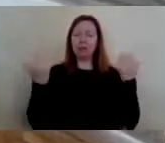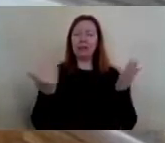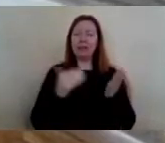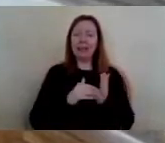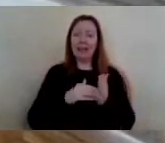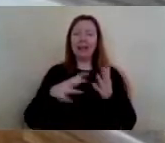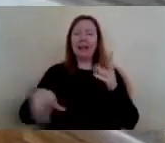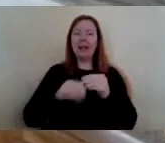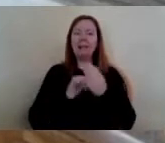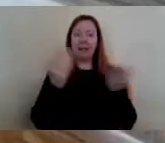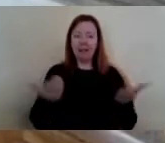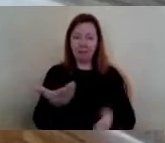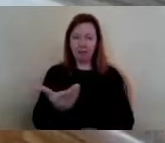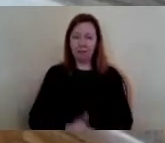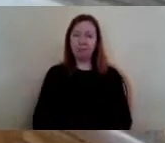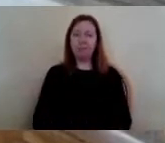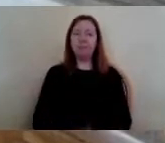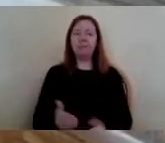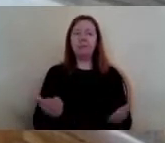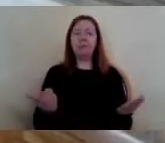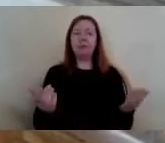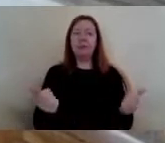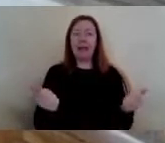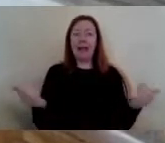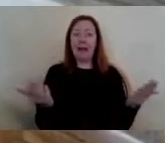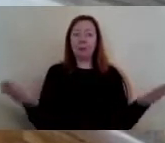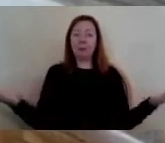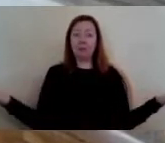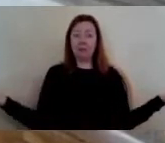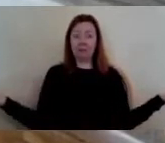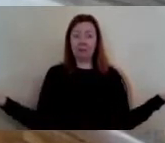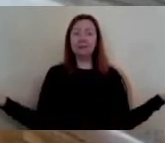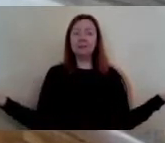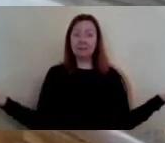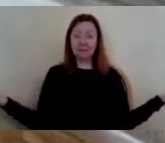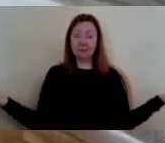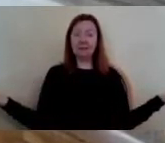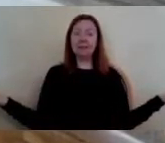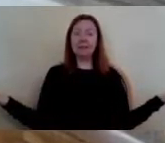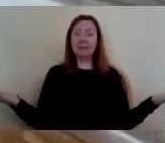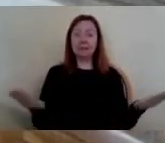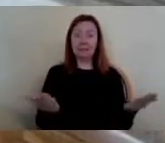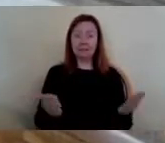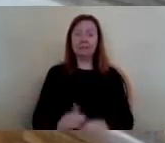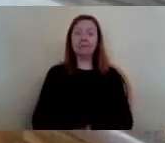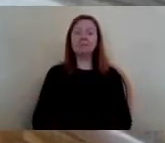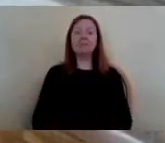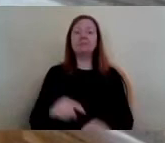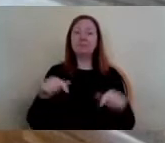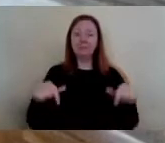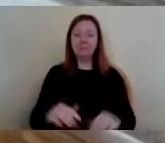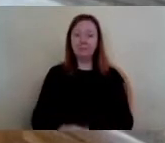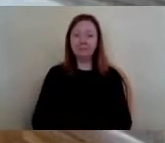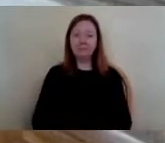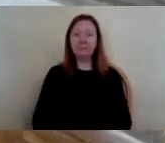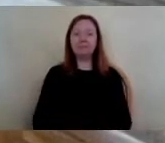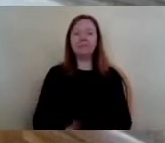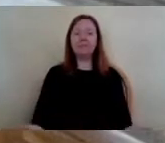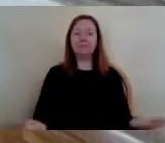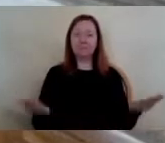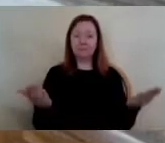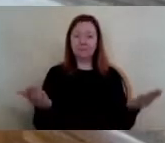add that here. Here we go. We're going up. This time, palms up. We're going to squeeze our thumbs out, bring it back in, and back